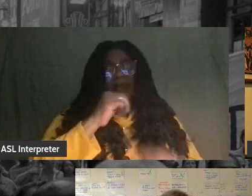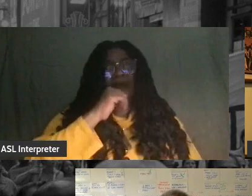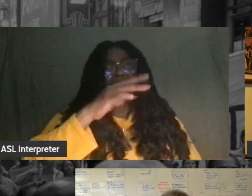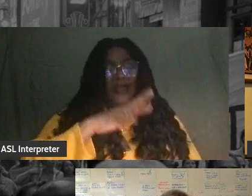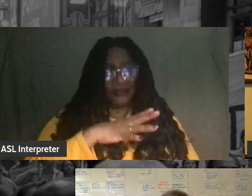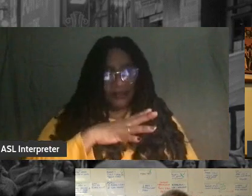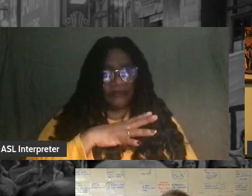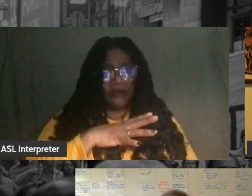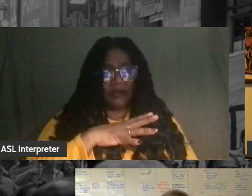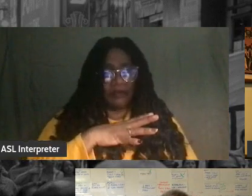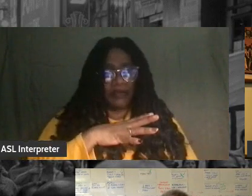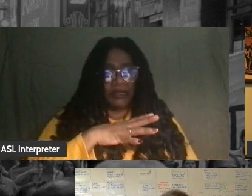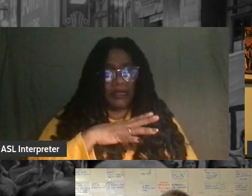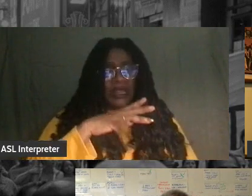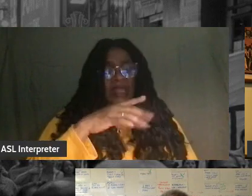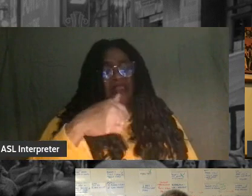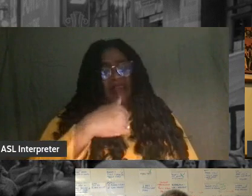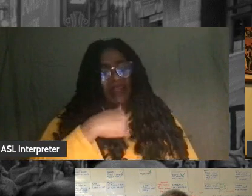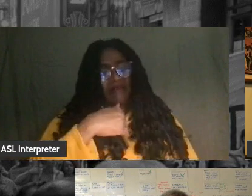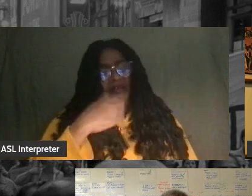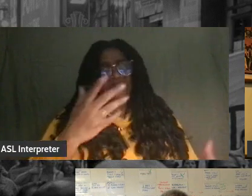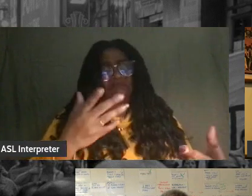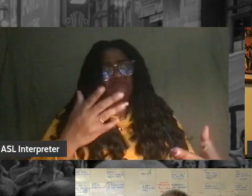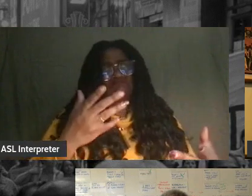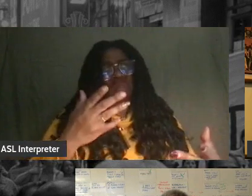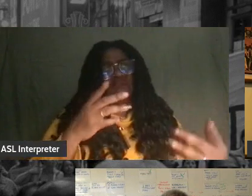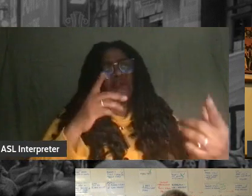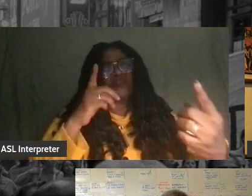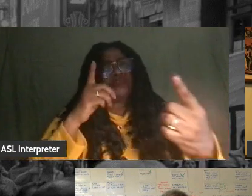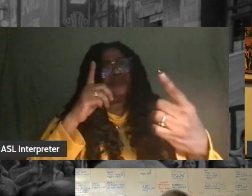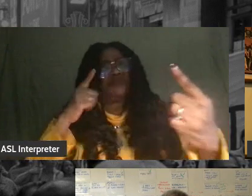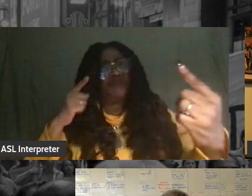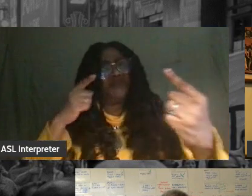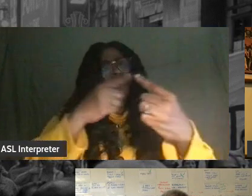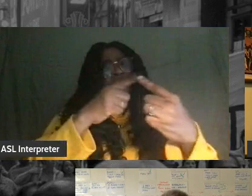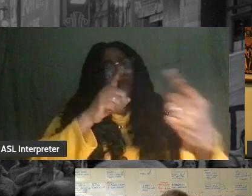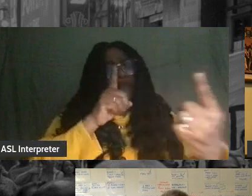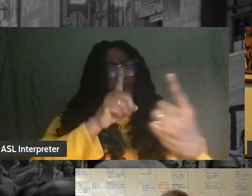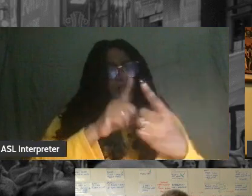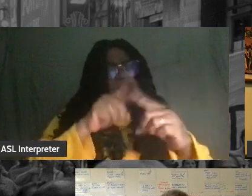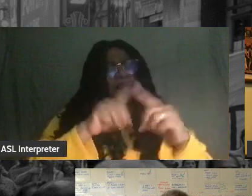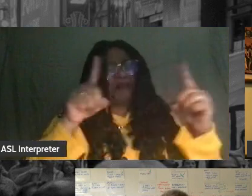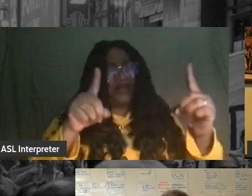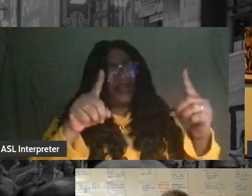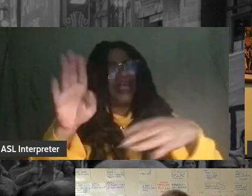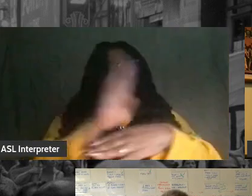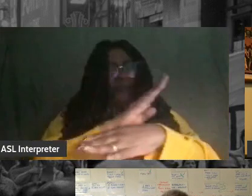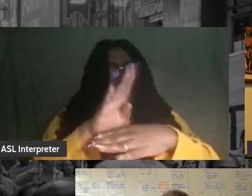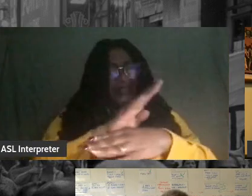to meet in the business, except that I actually found the business to be more accepting.